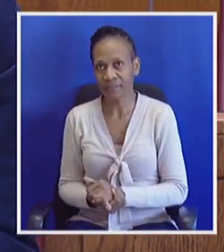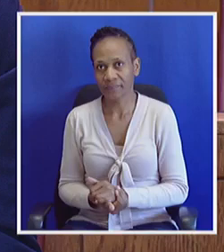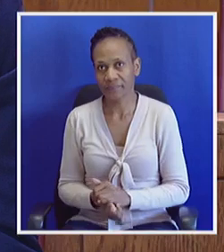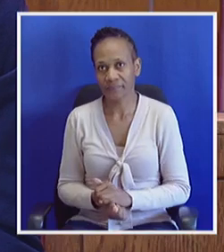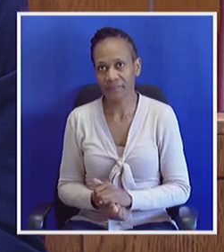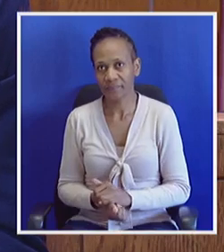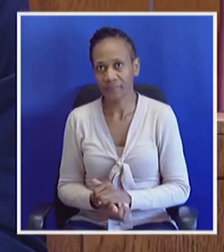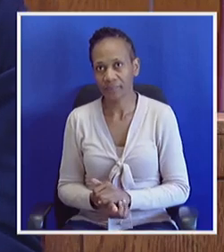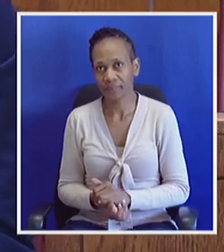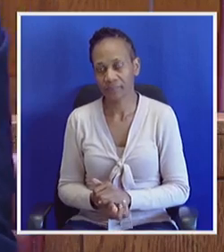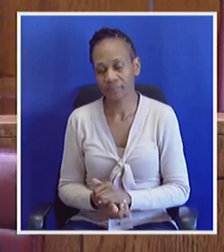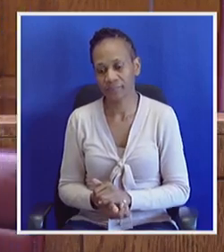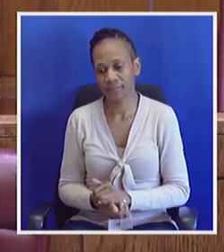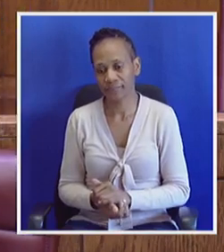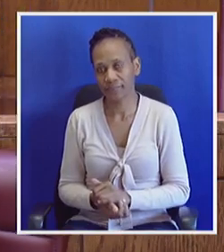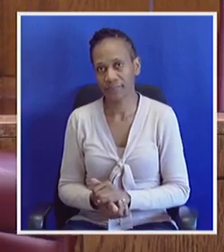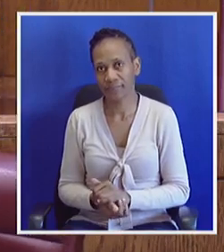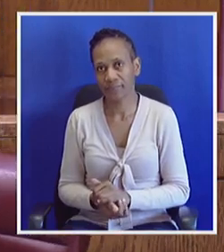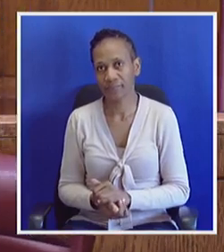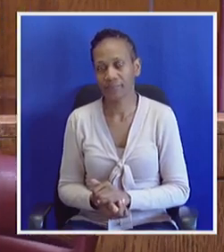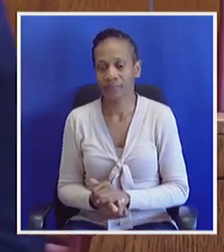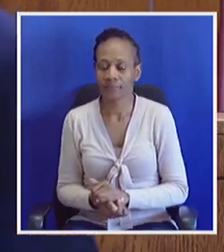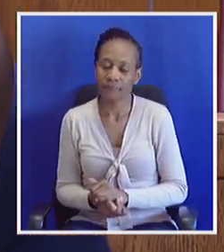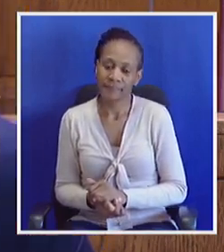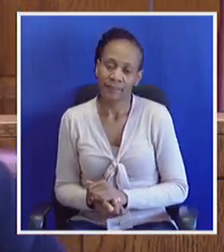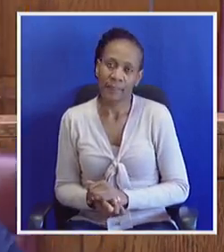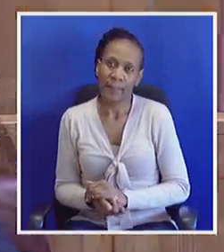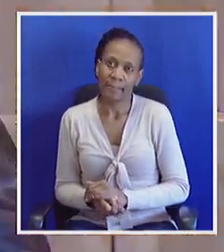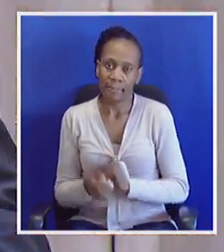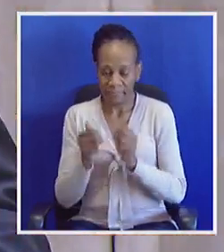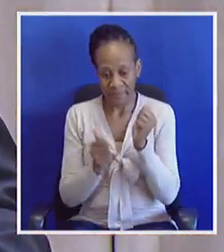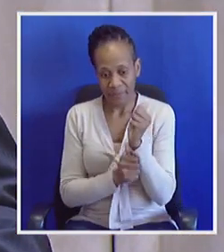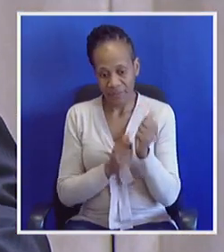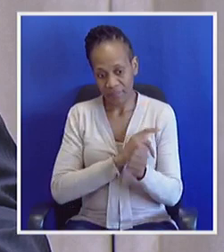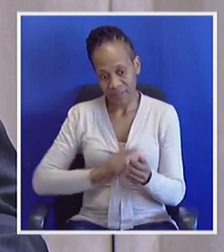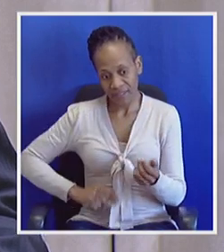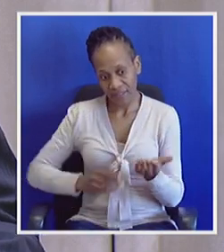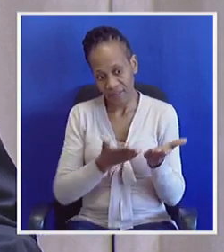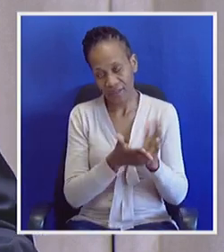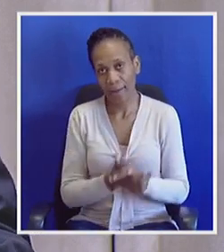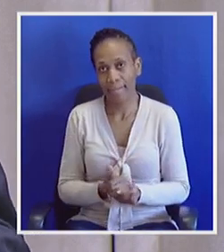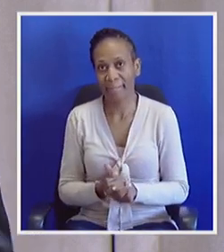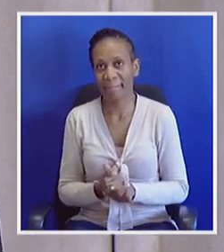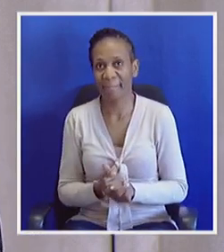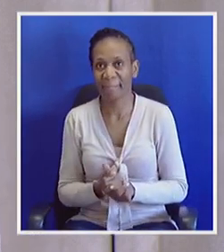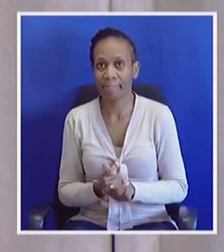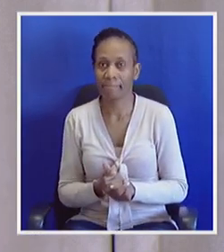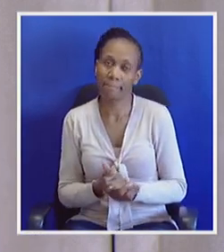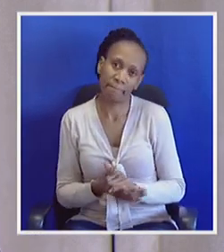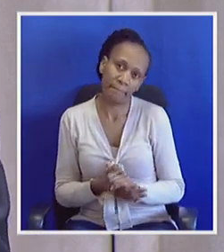is investigated and properly resolved. Thank you. Thank you. The Honorable Deputy President. Thank